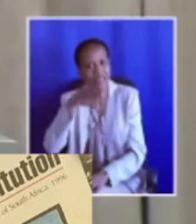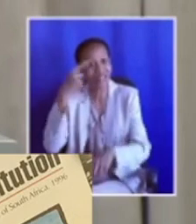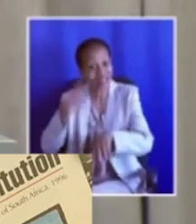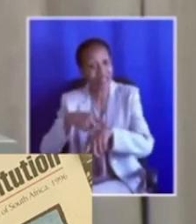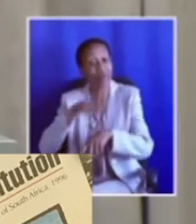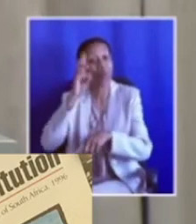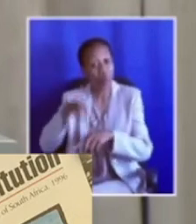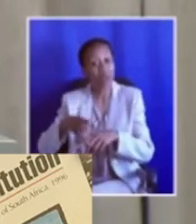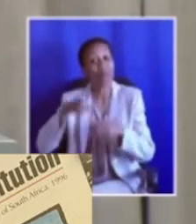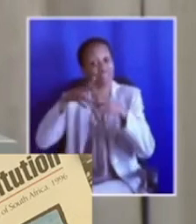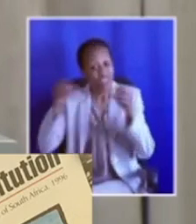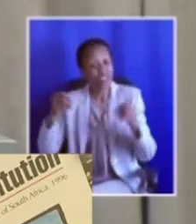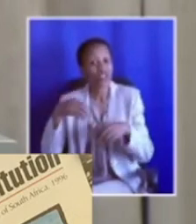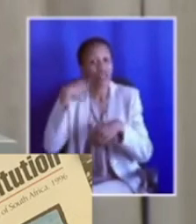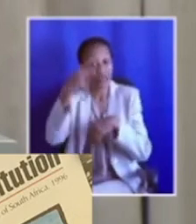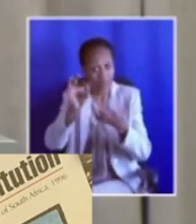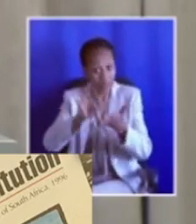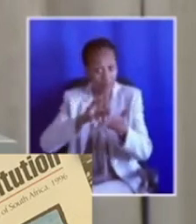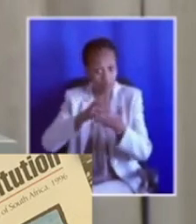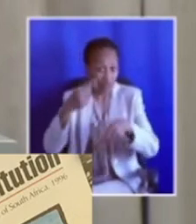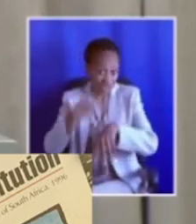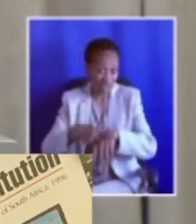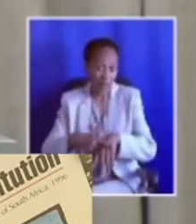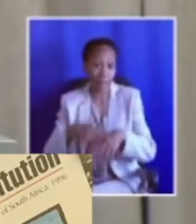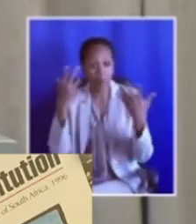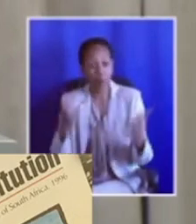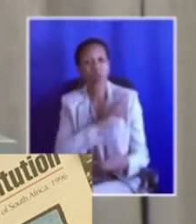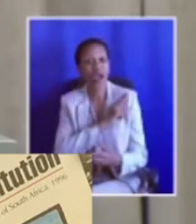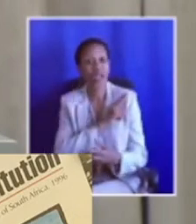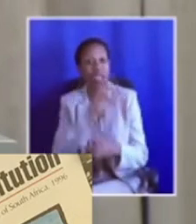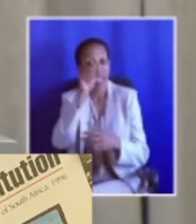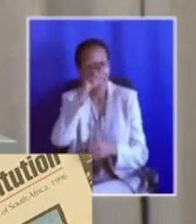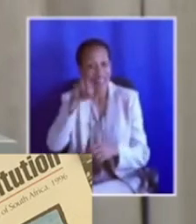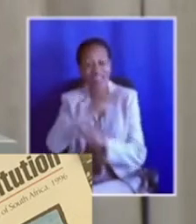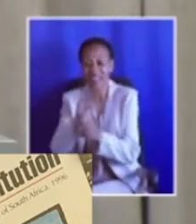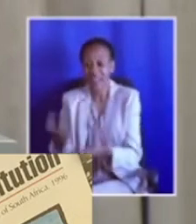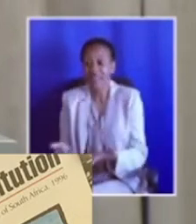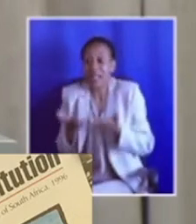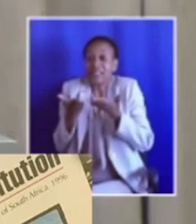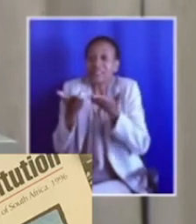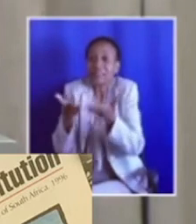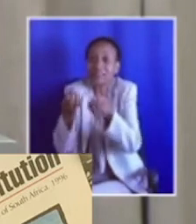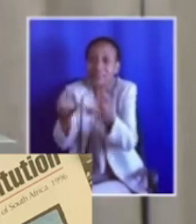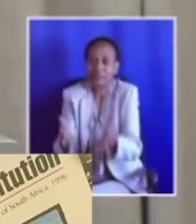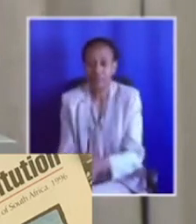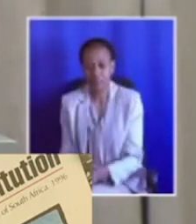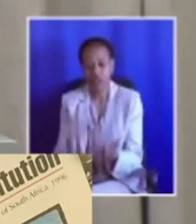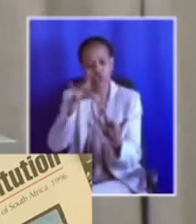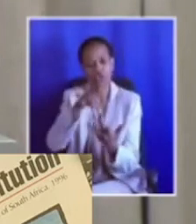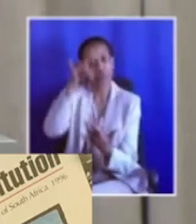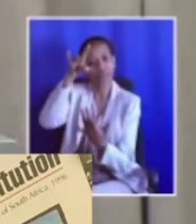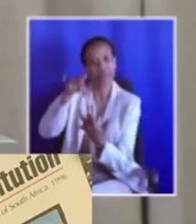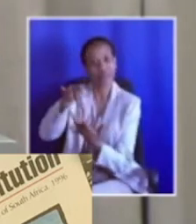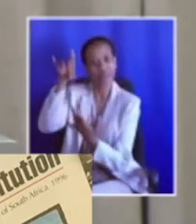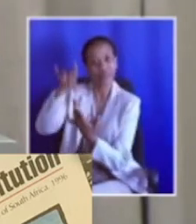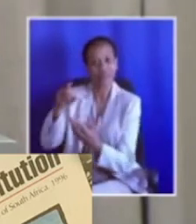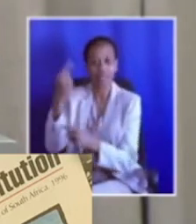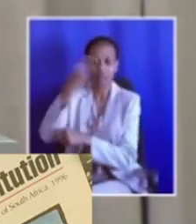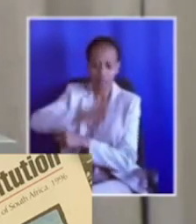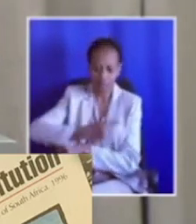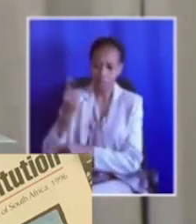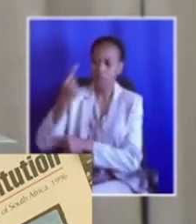at the next election because you did not deliver at all. Choices. Every single day,